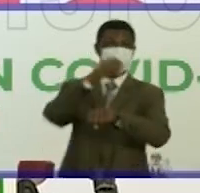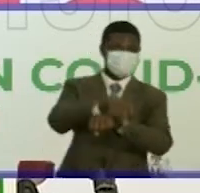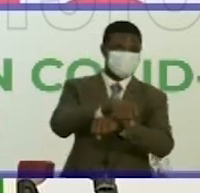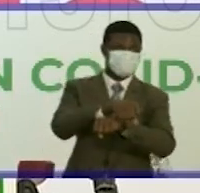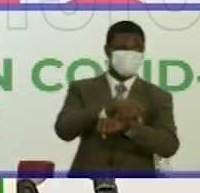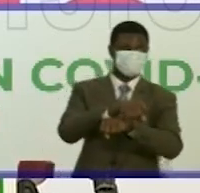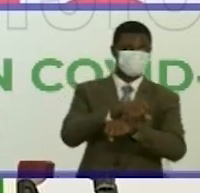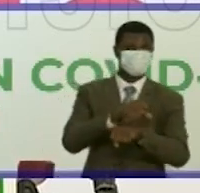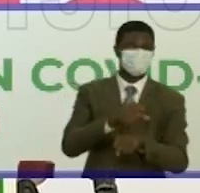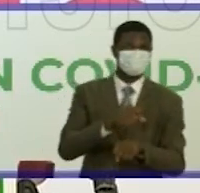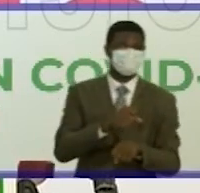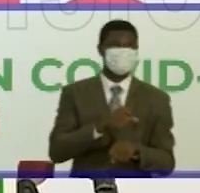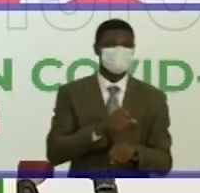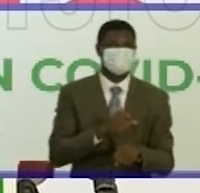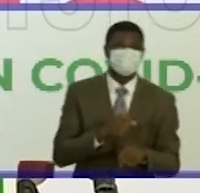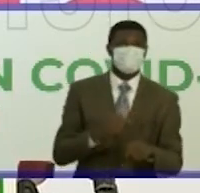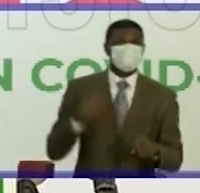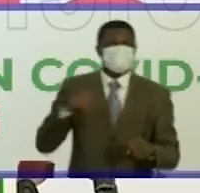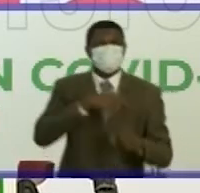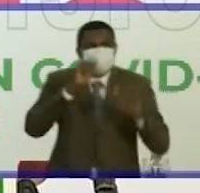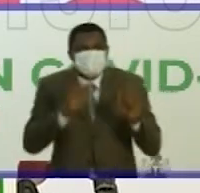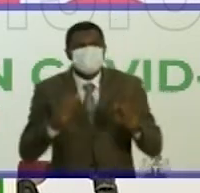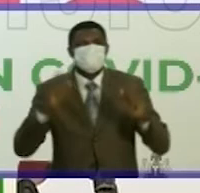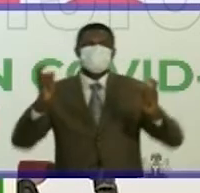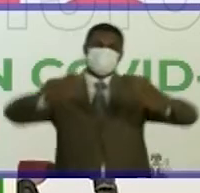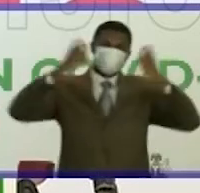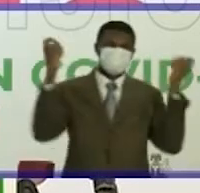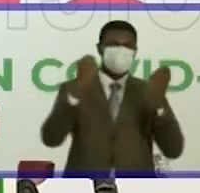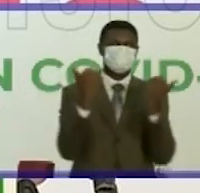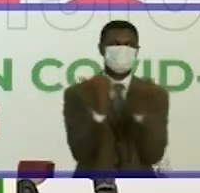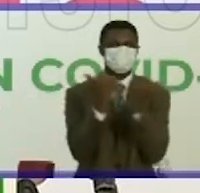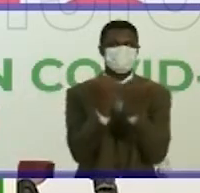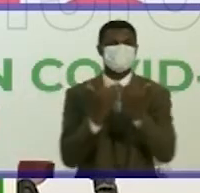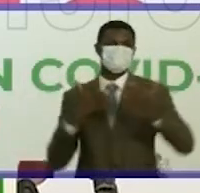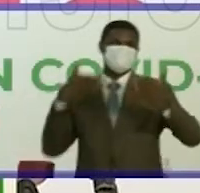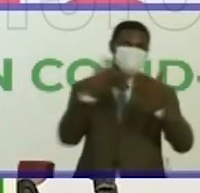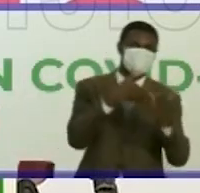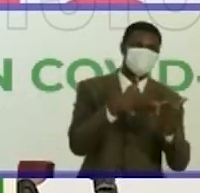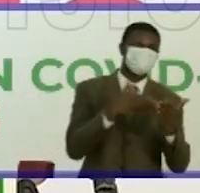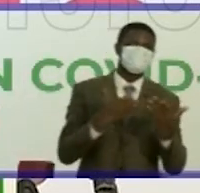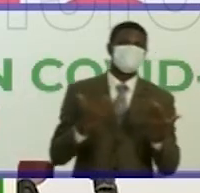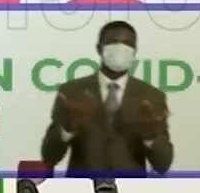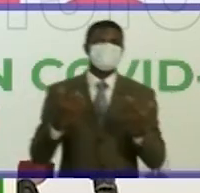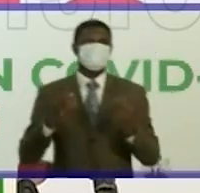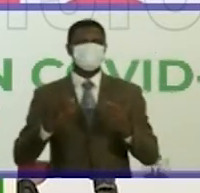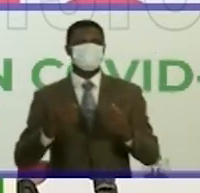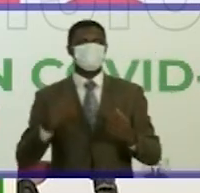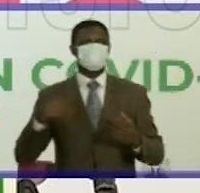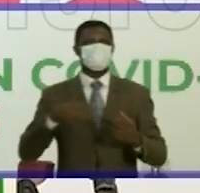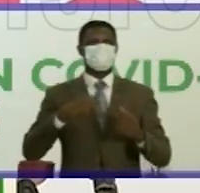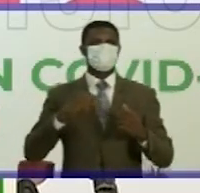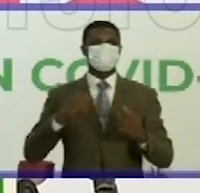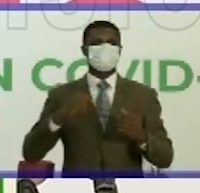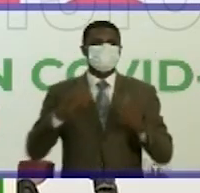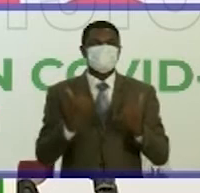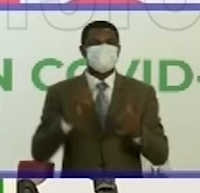response to eventually win the fight against the pandemic, the Presidential Task Force reached the conclusion that for